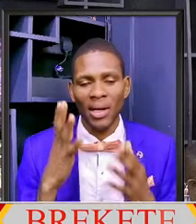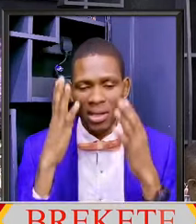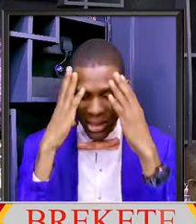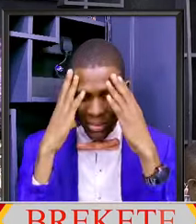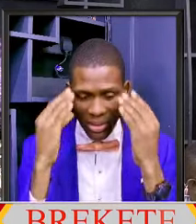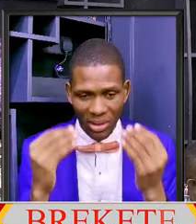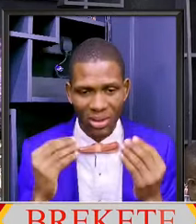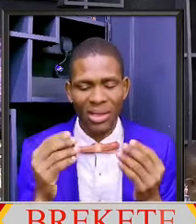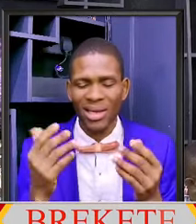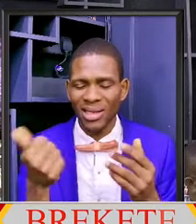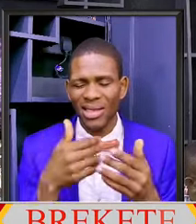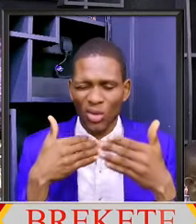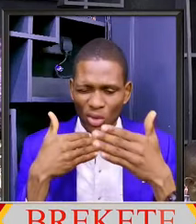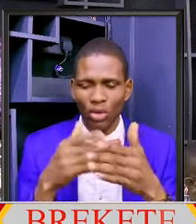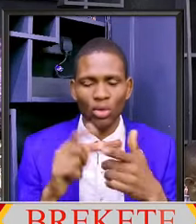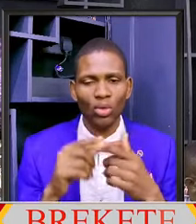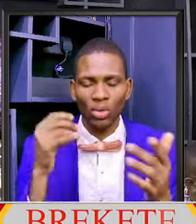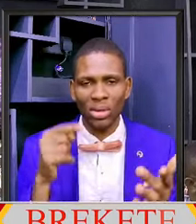anything close to this.